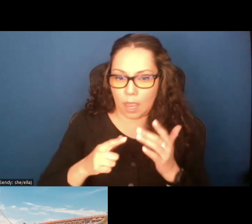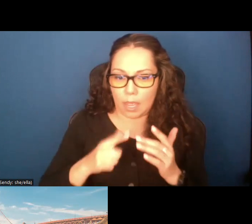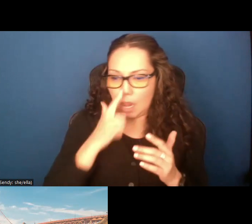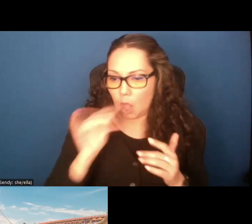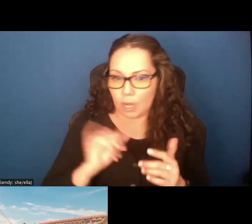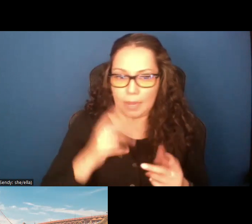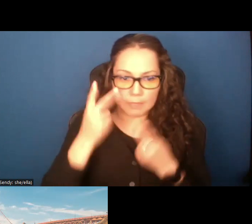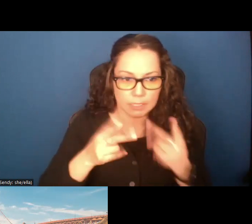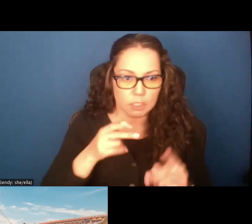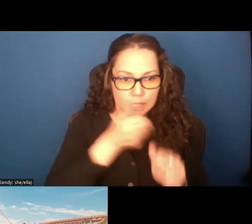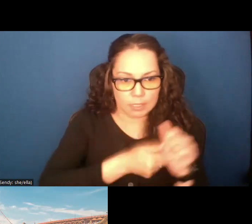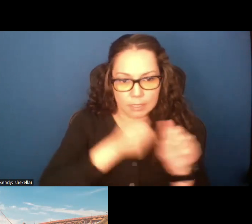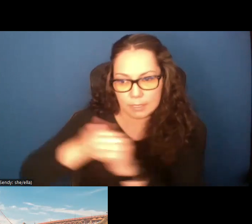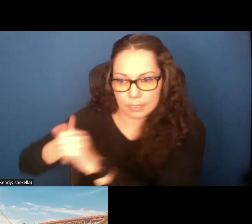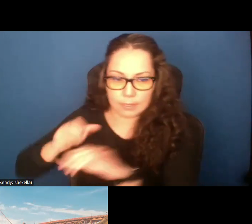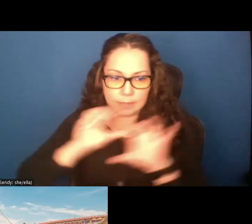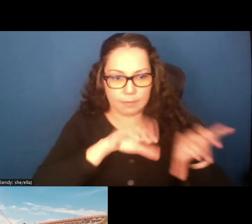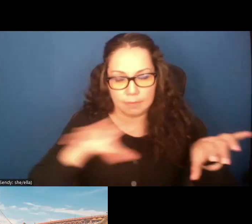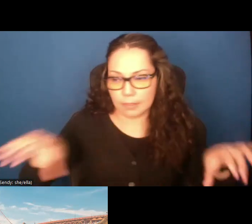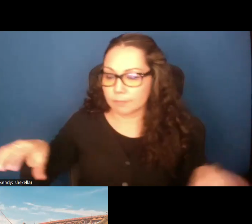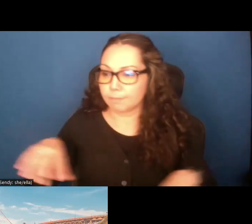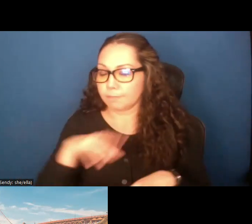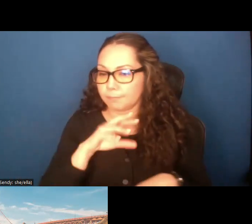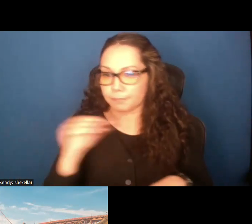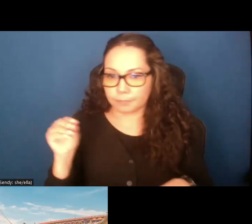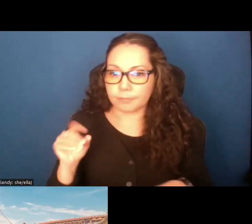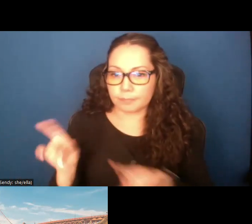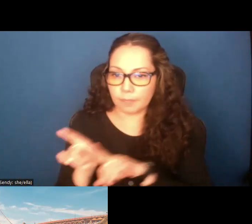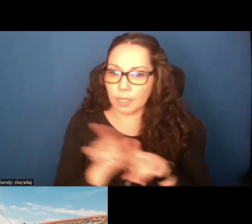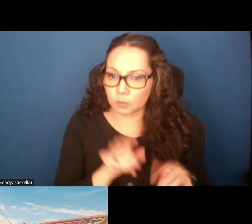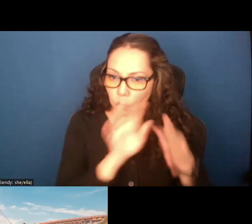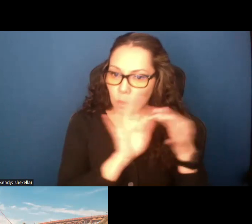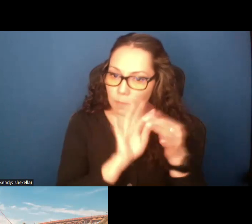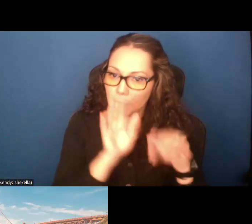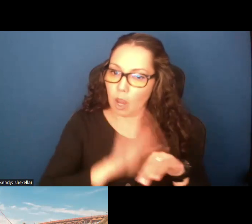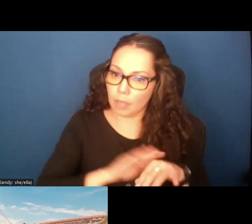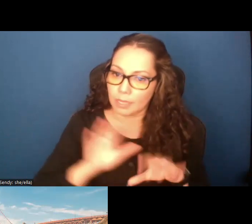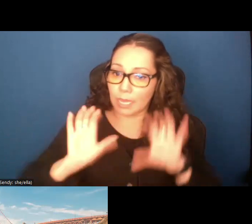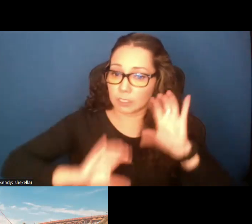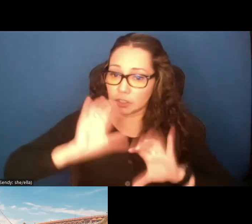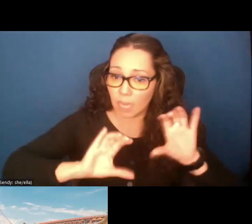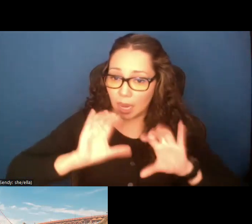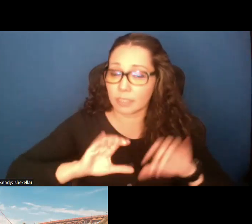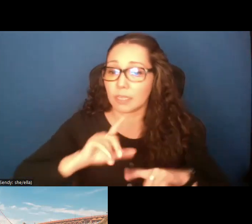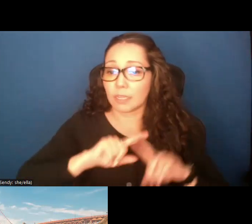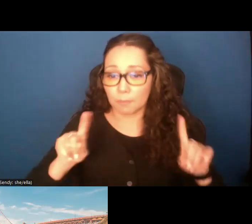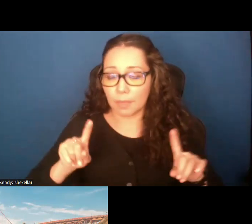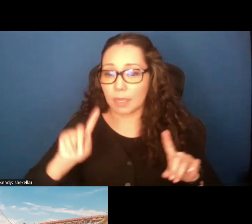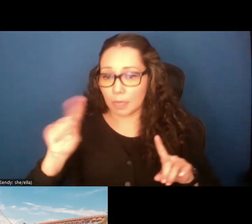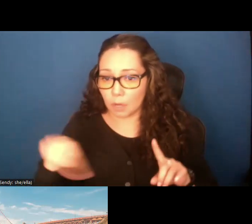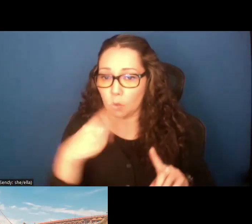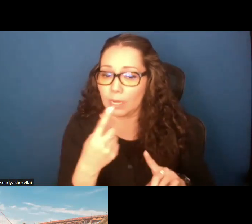helpful. Thank you. And I'm also I'll just note there's also a comment in the chat that not only would facilities have set their own